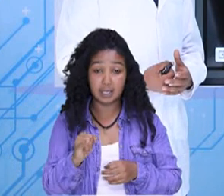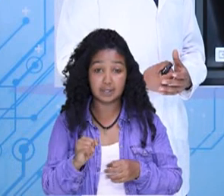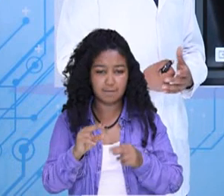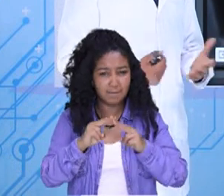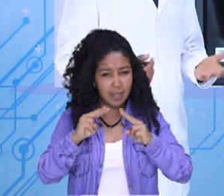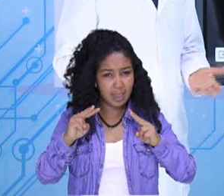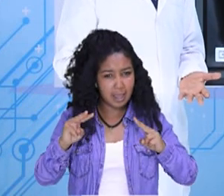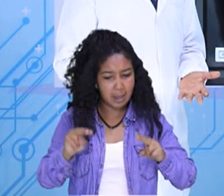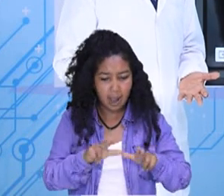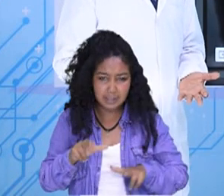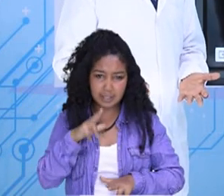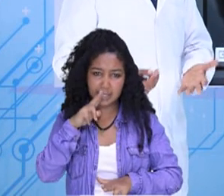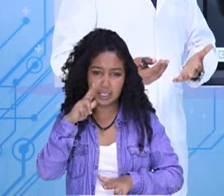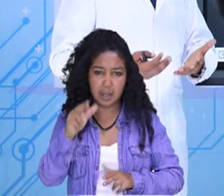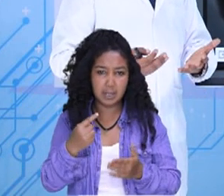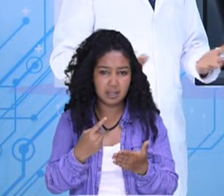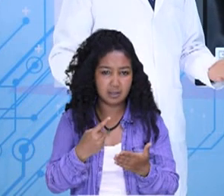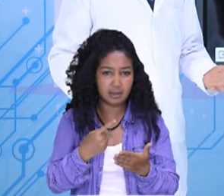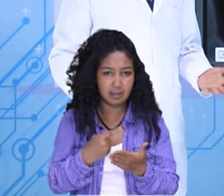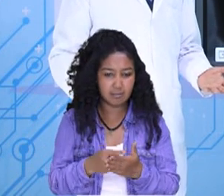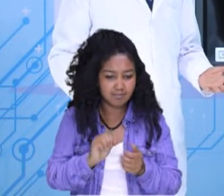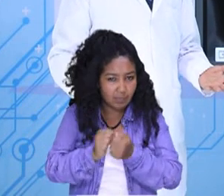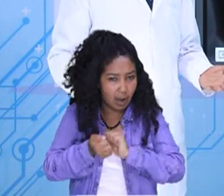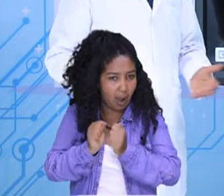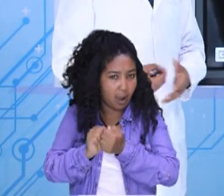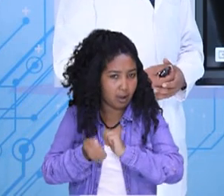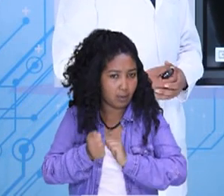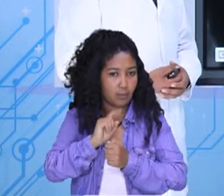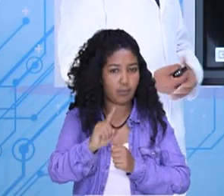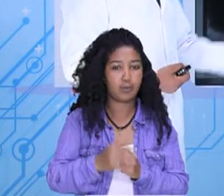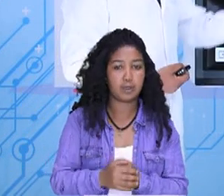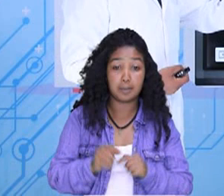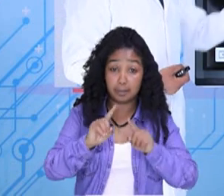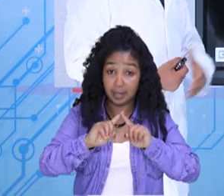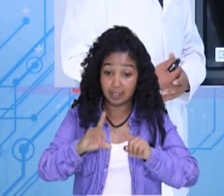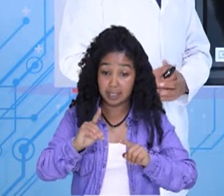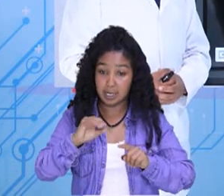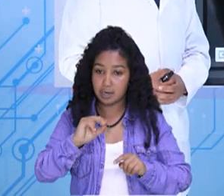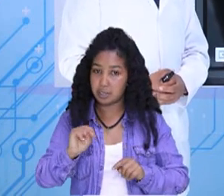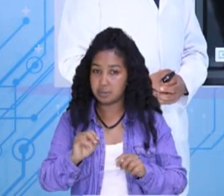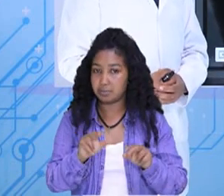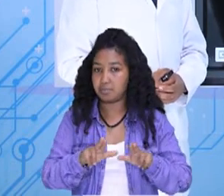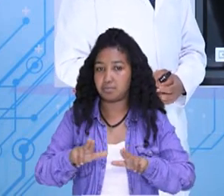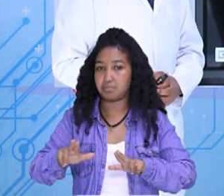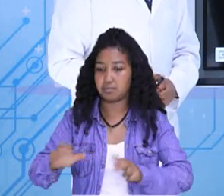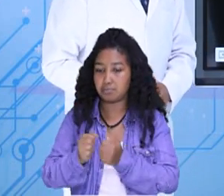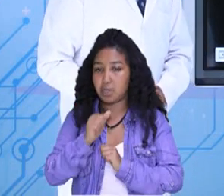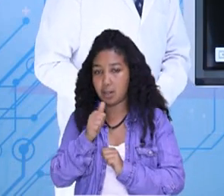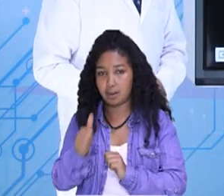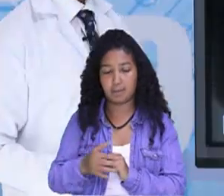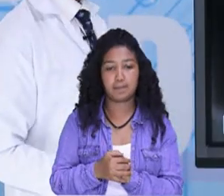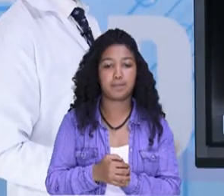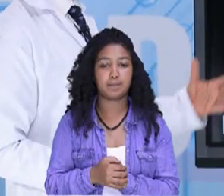is very unstable. It is highly mutant. But DNA is very